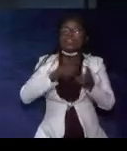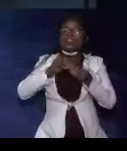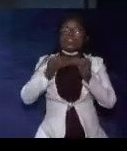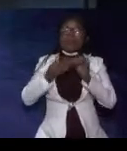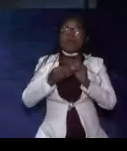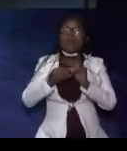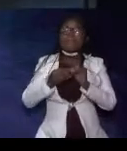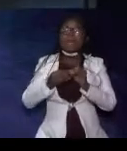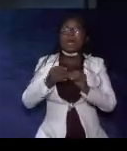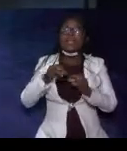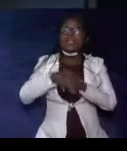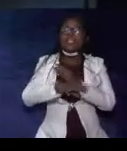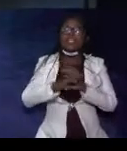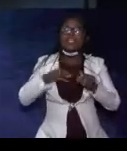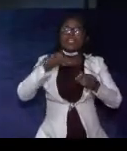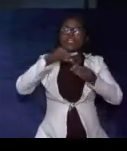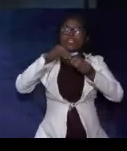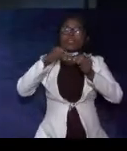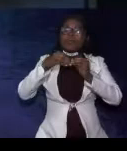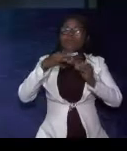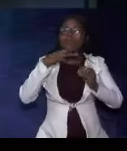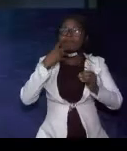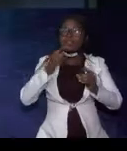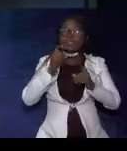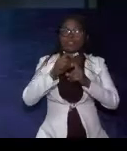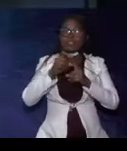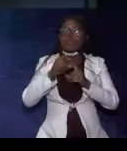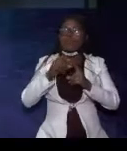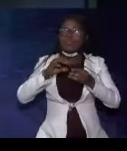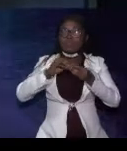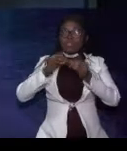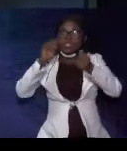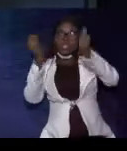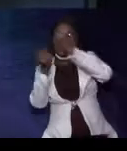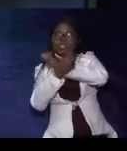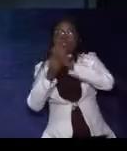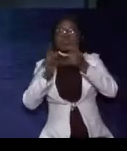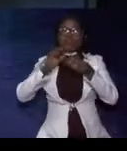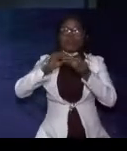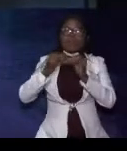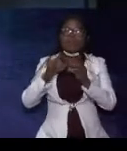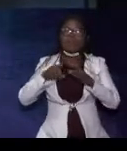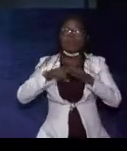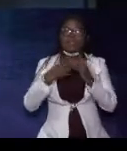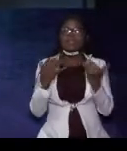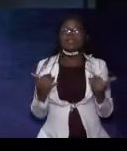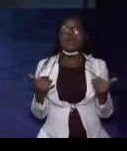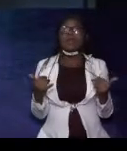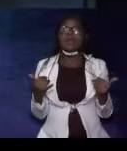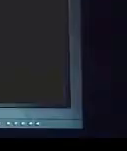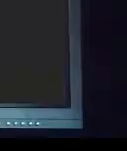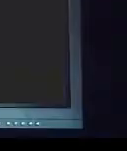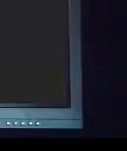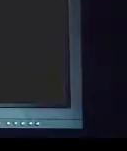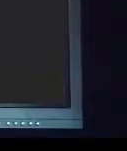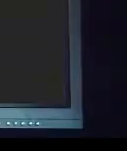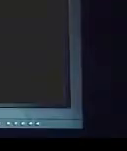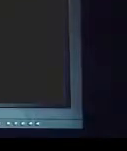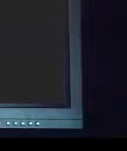for today, you're going to write these numbers in figure, and you have just 1 minute to do that. Begin.